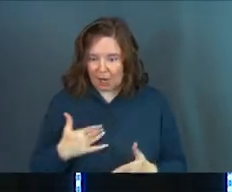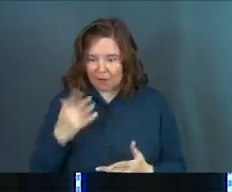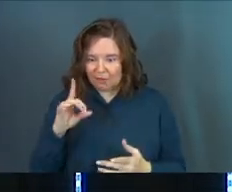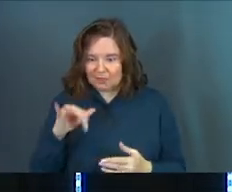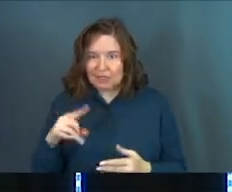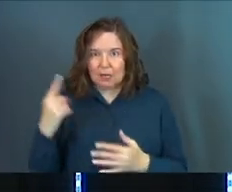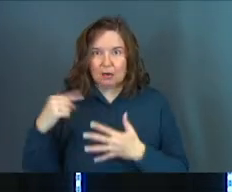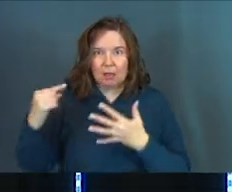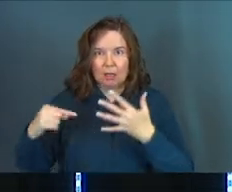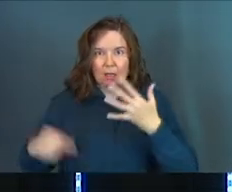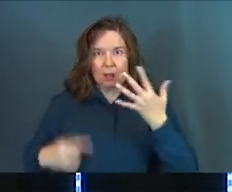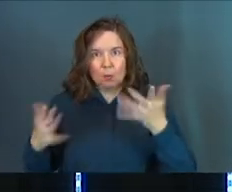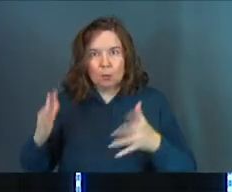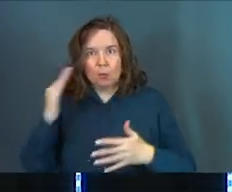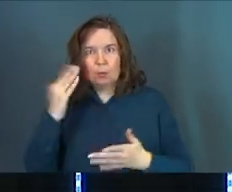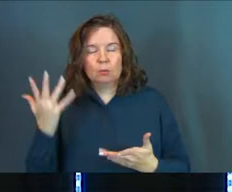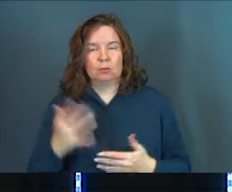ever did.